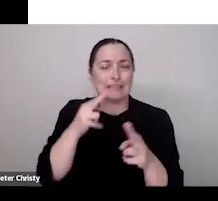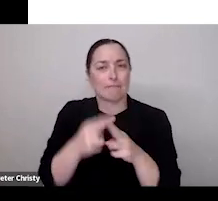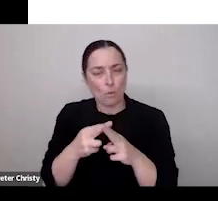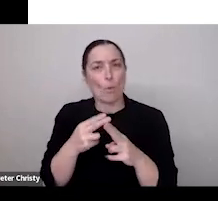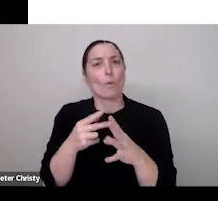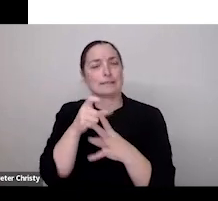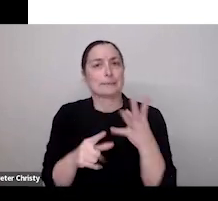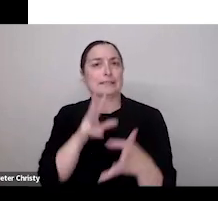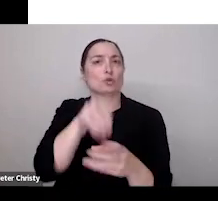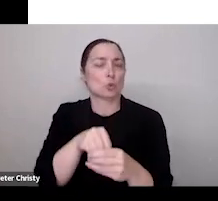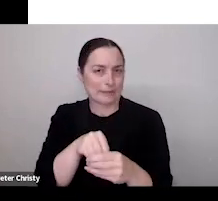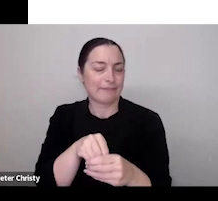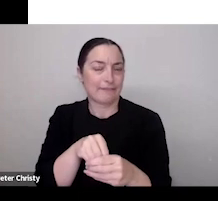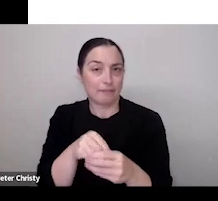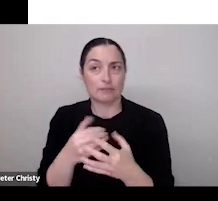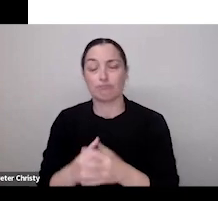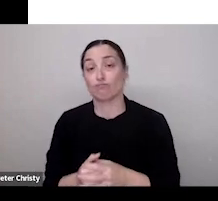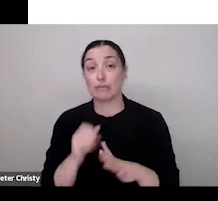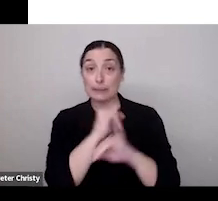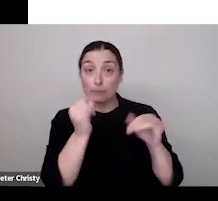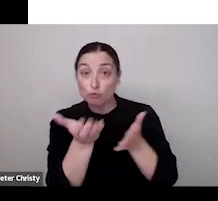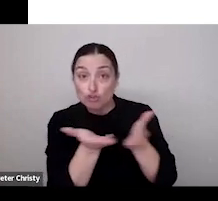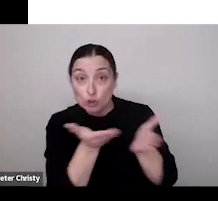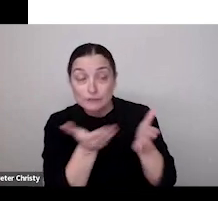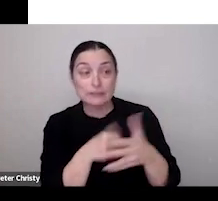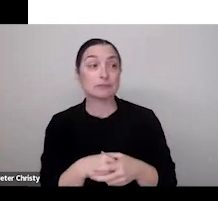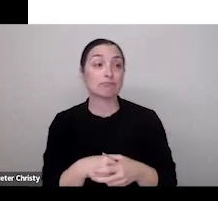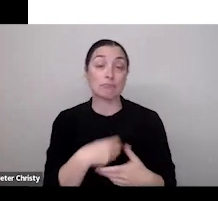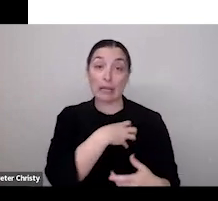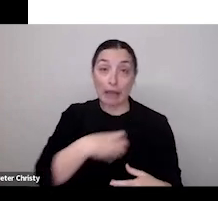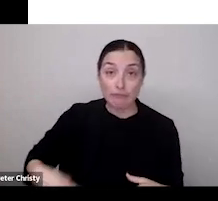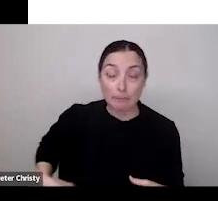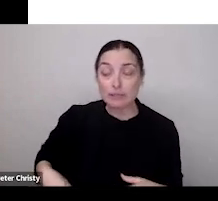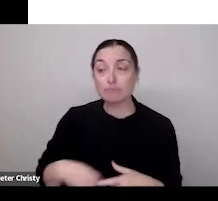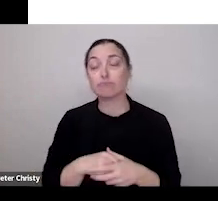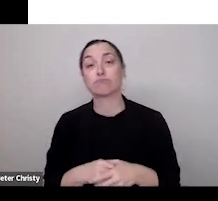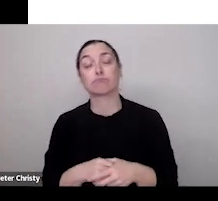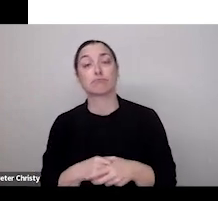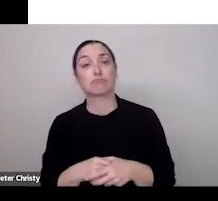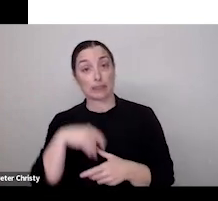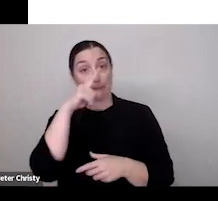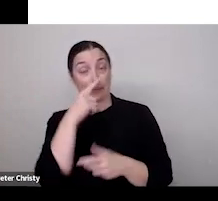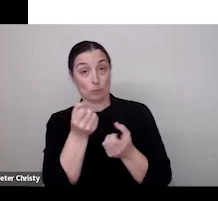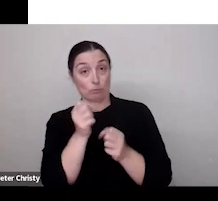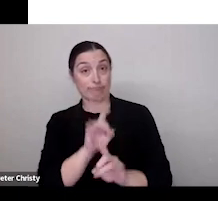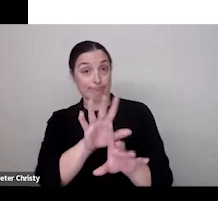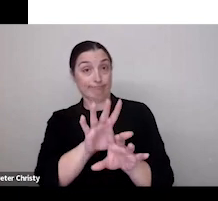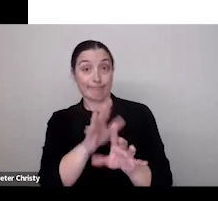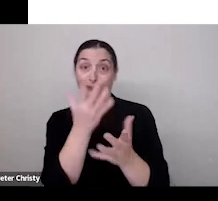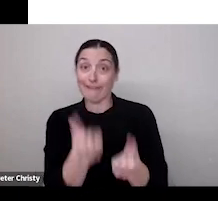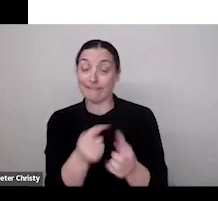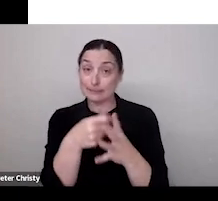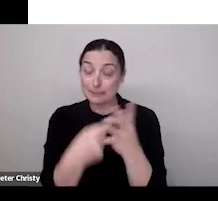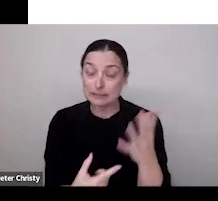reduction. We've looked at emergency services and government. We've looked at people living with disability, and we've looked